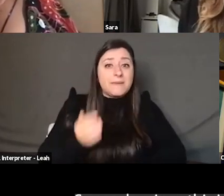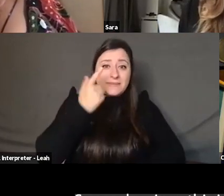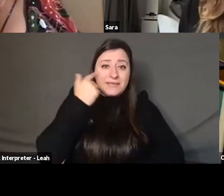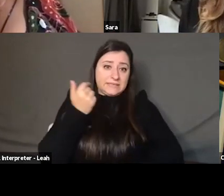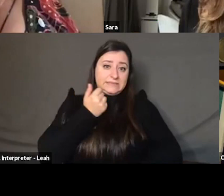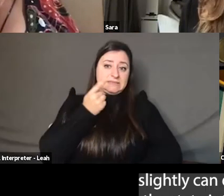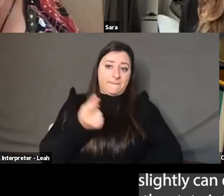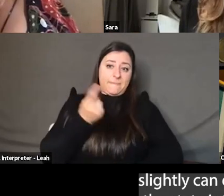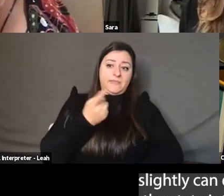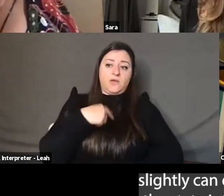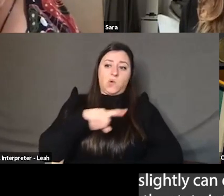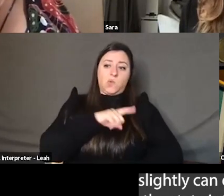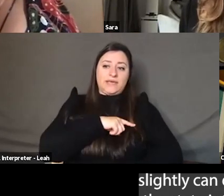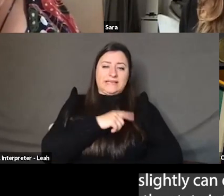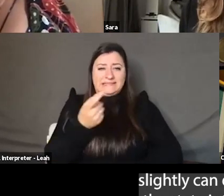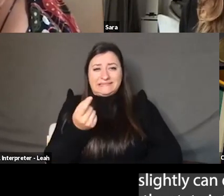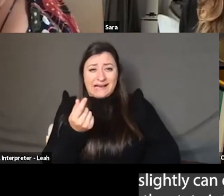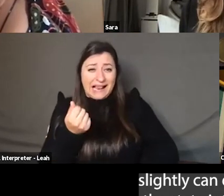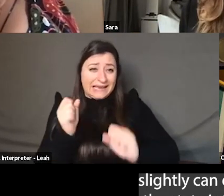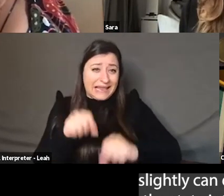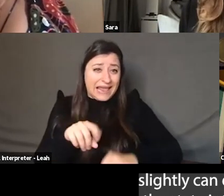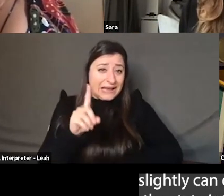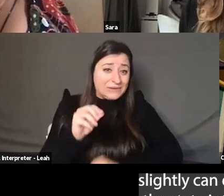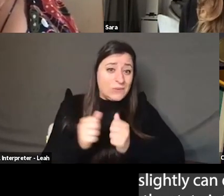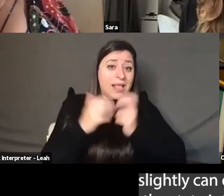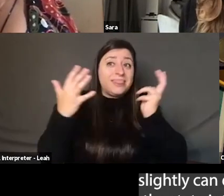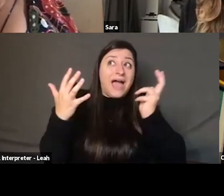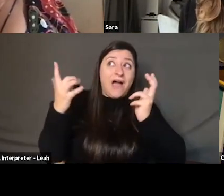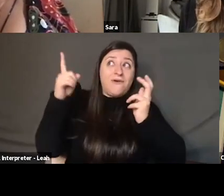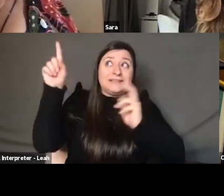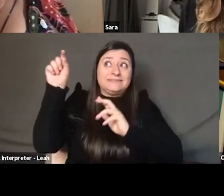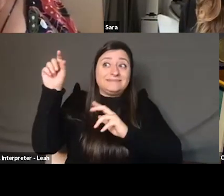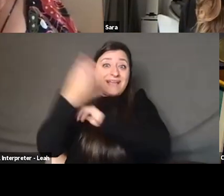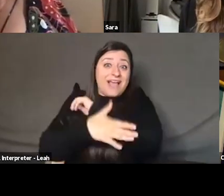we slightly can do without the state intervention,